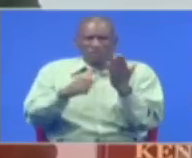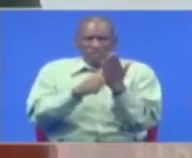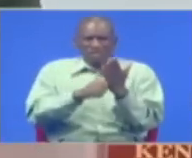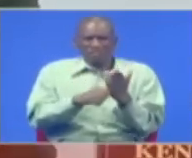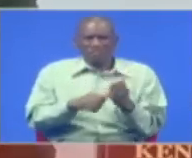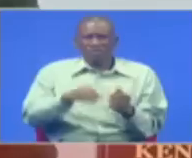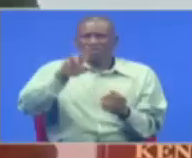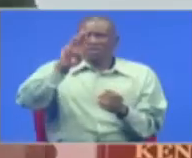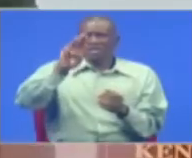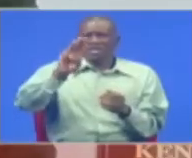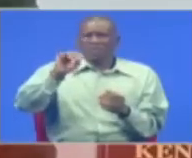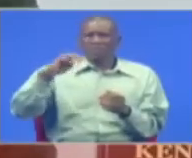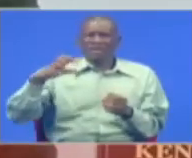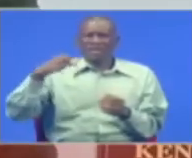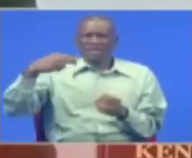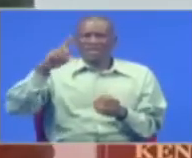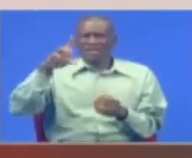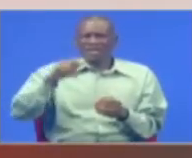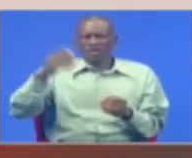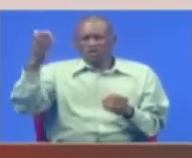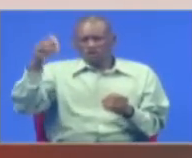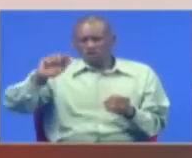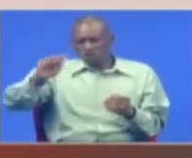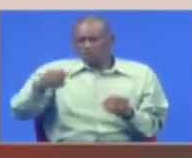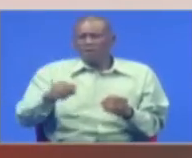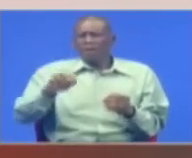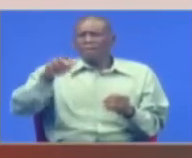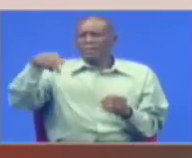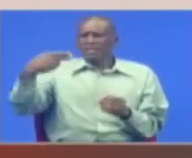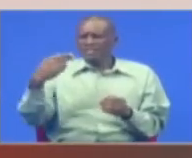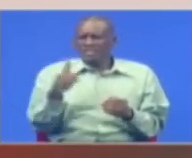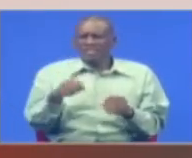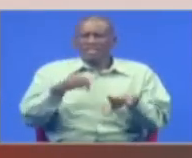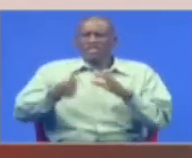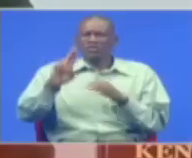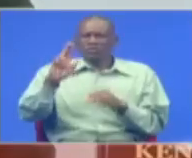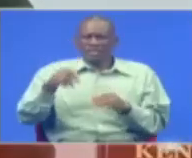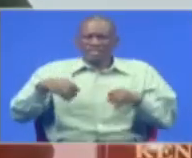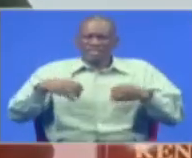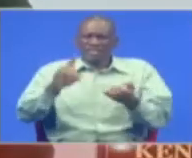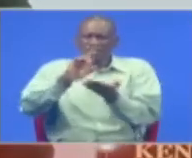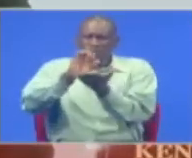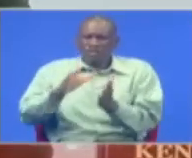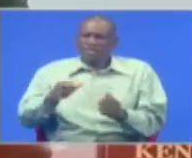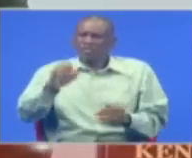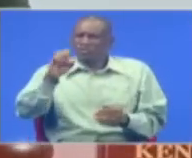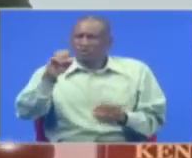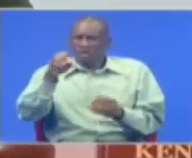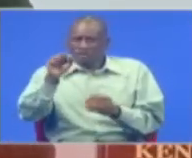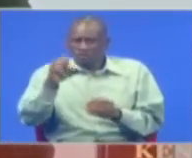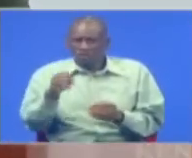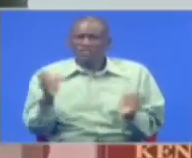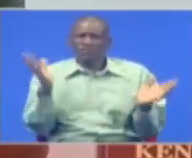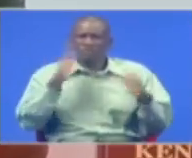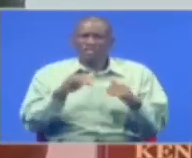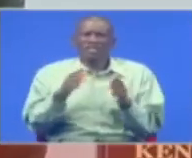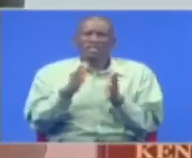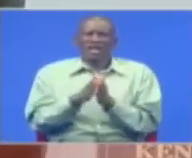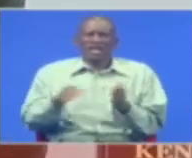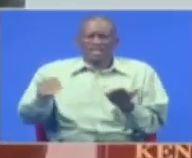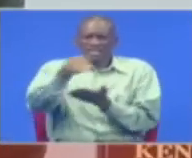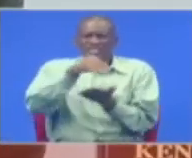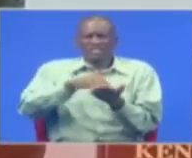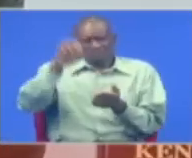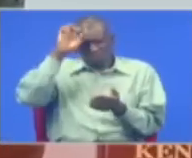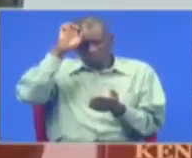Mugenda, PhD. In the U.K., just write doctor, so-and-so, and it's done. In Central Europe,